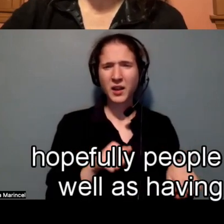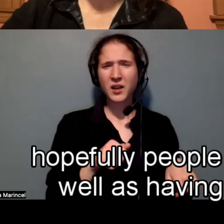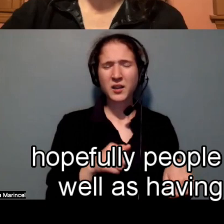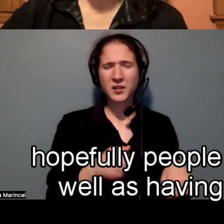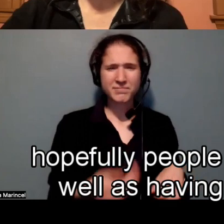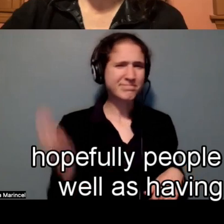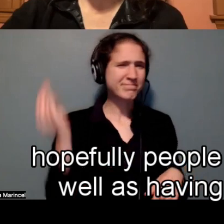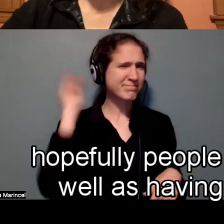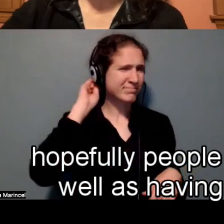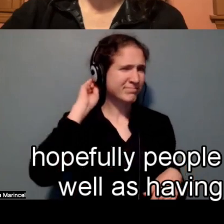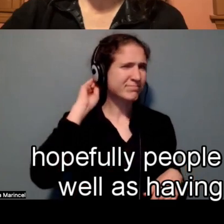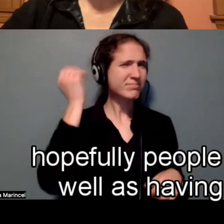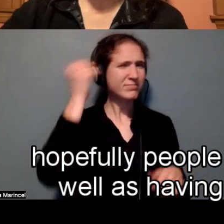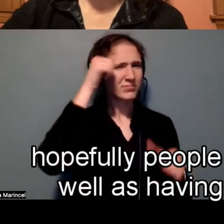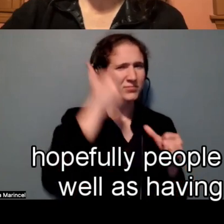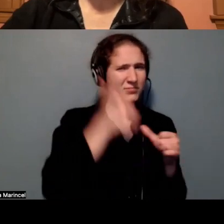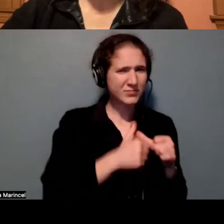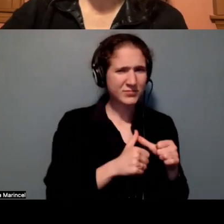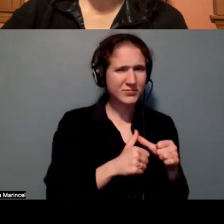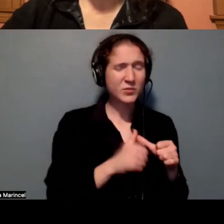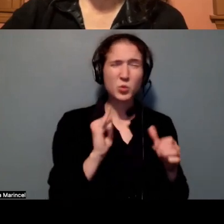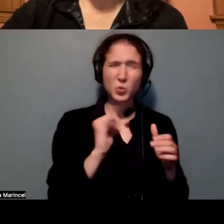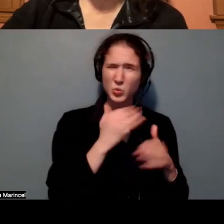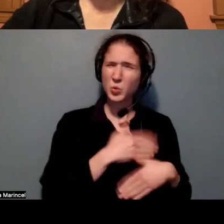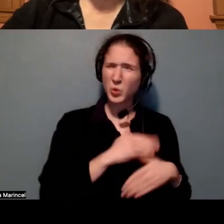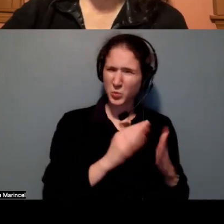as having some entertainment.